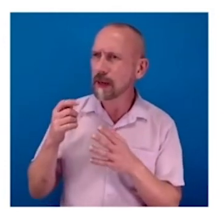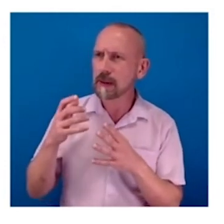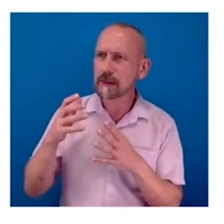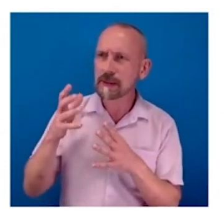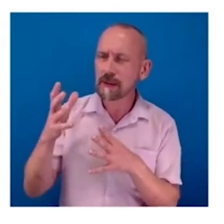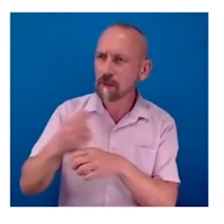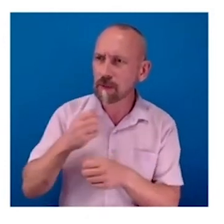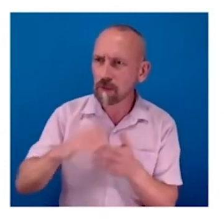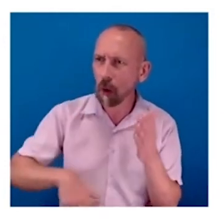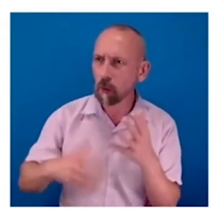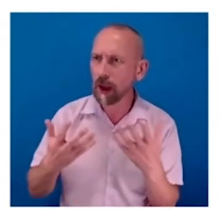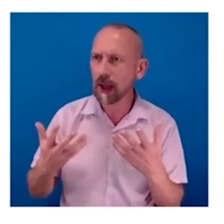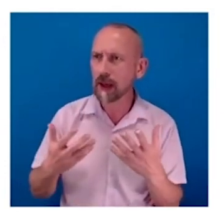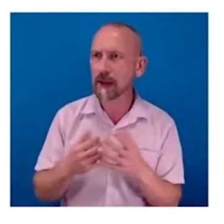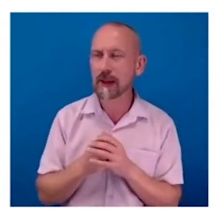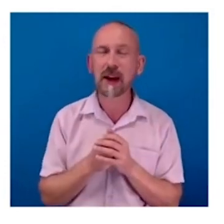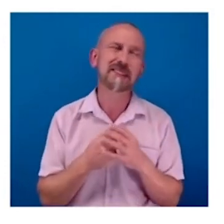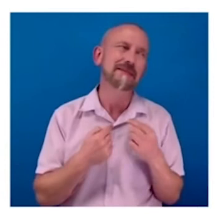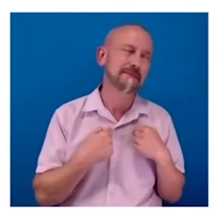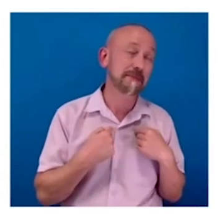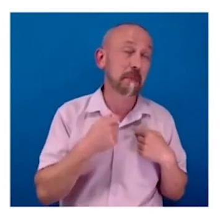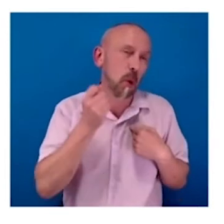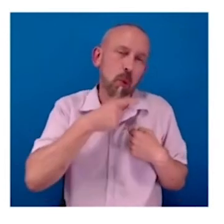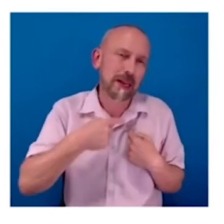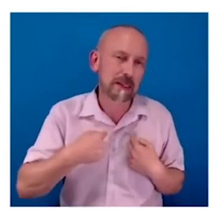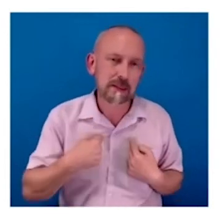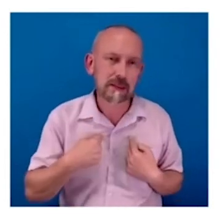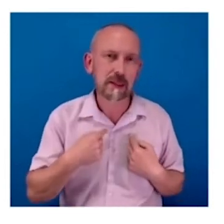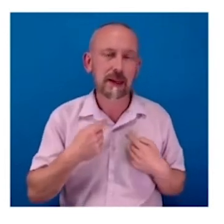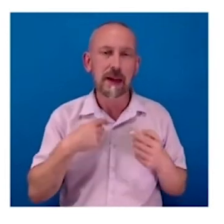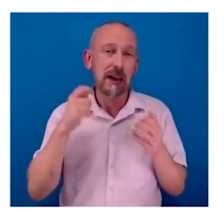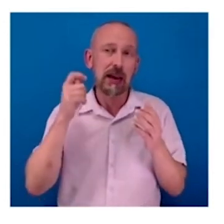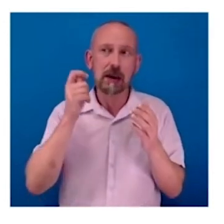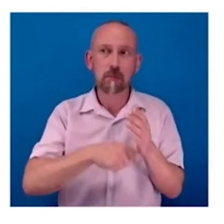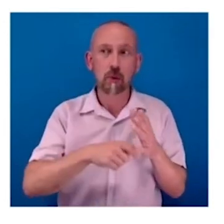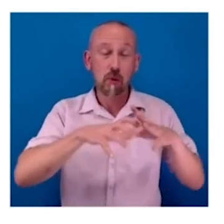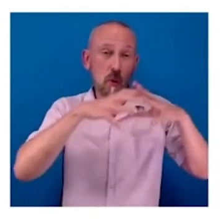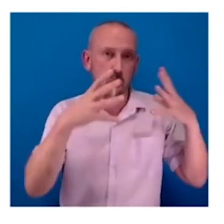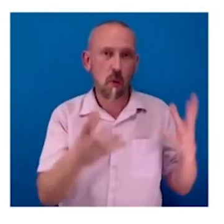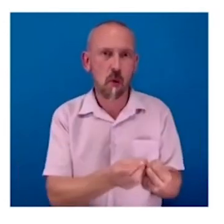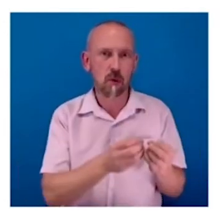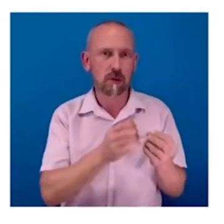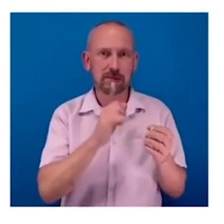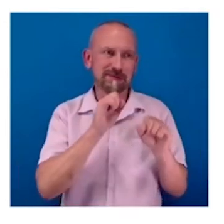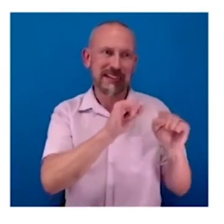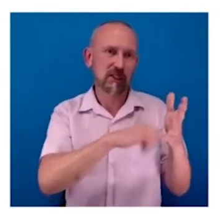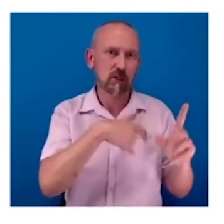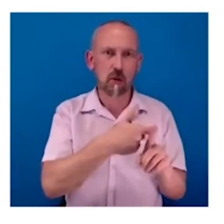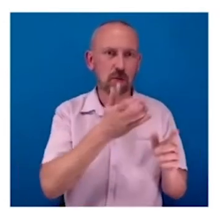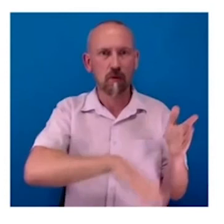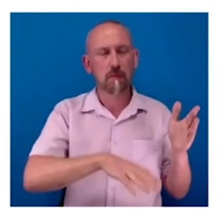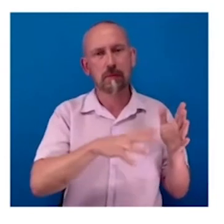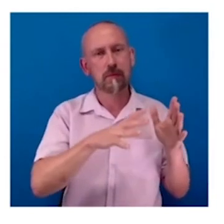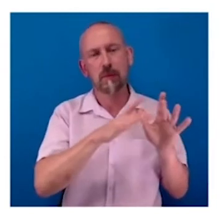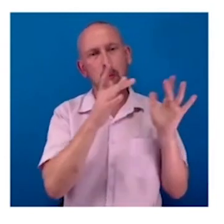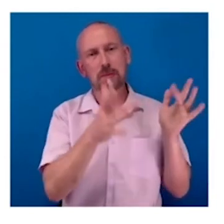I'm a bit weird, but I bought all of the stock off the internet once. I've got about 15 in my